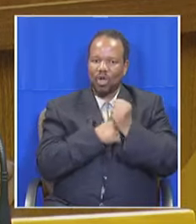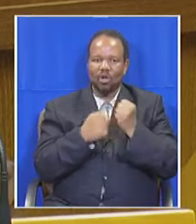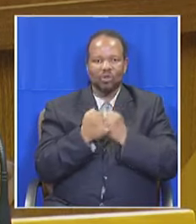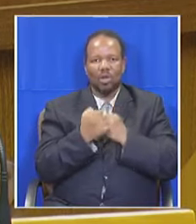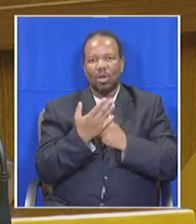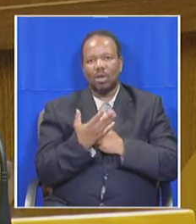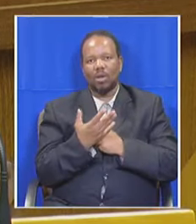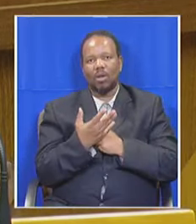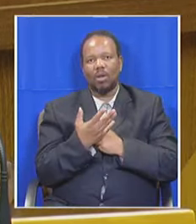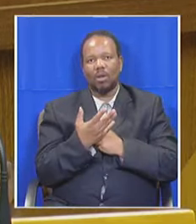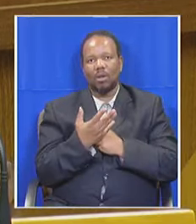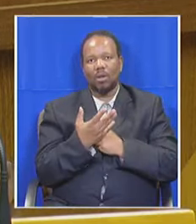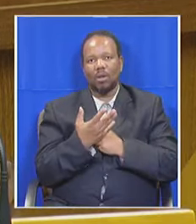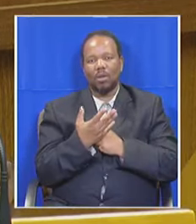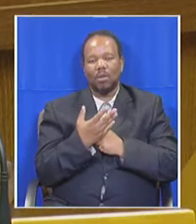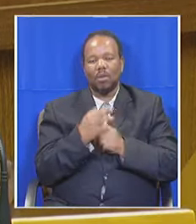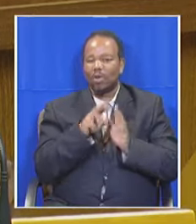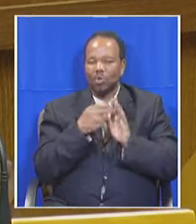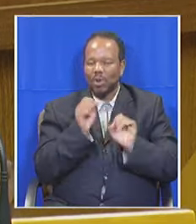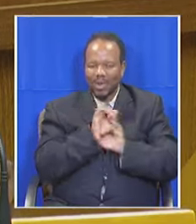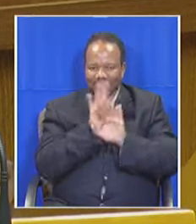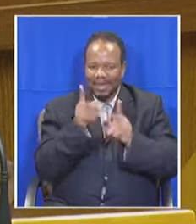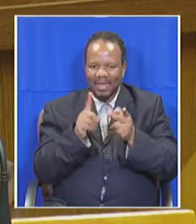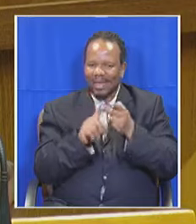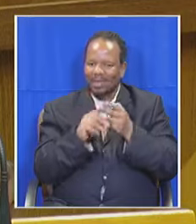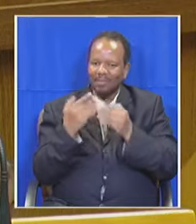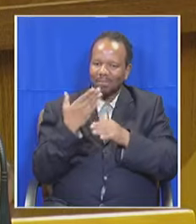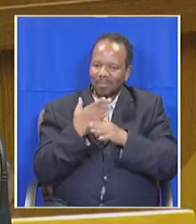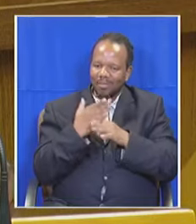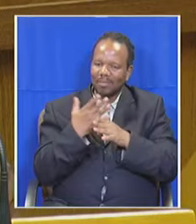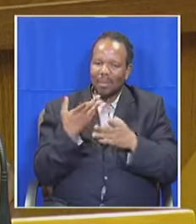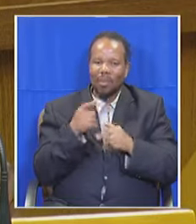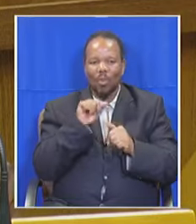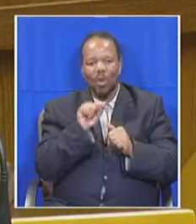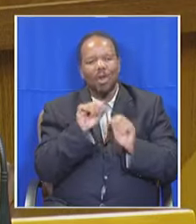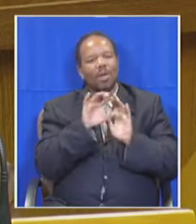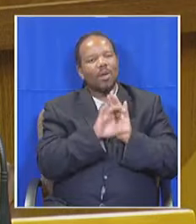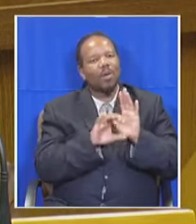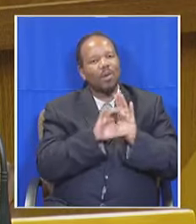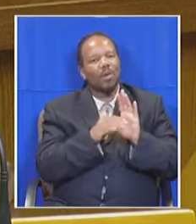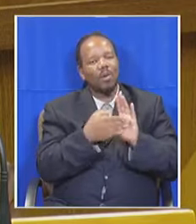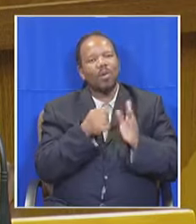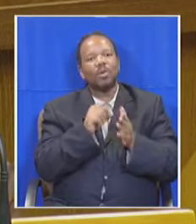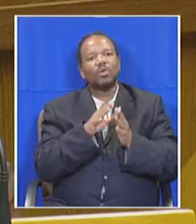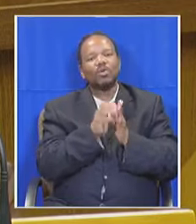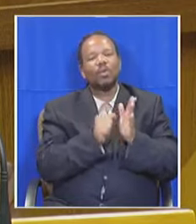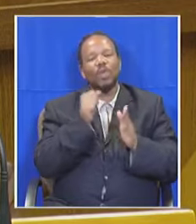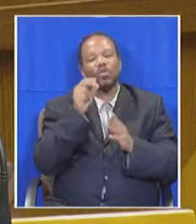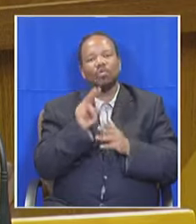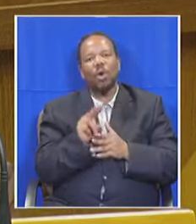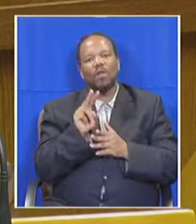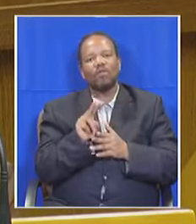not have clearly defined roles and functions in the constitution, which is chapter 12 of the constitution. It only talks